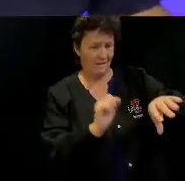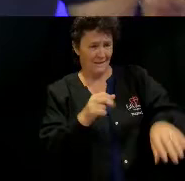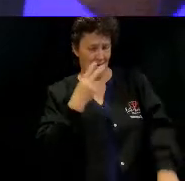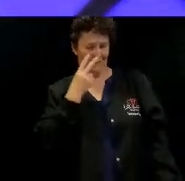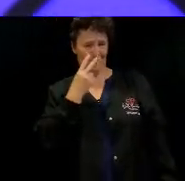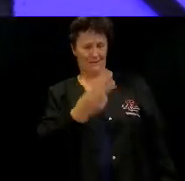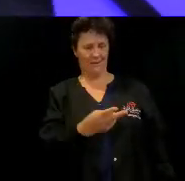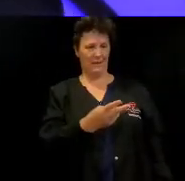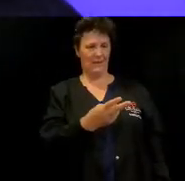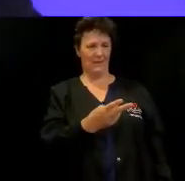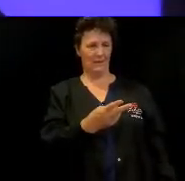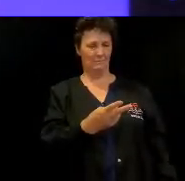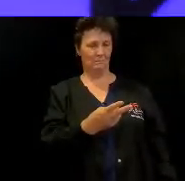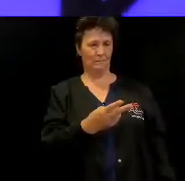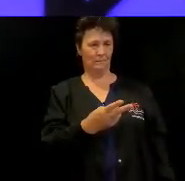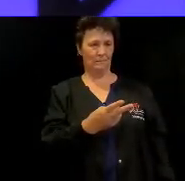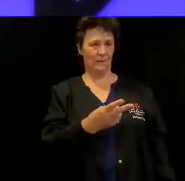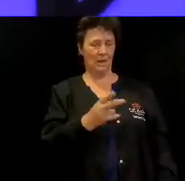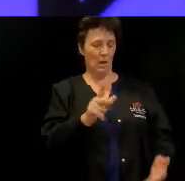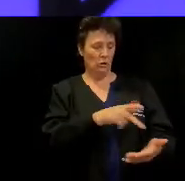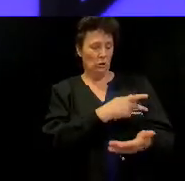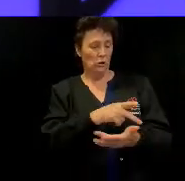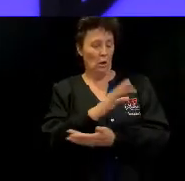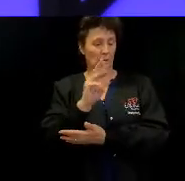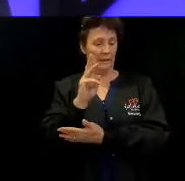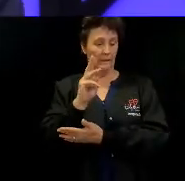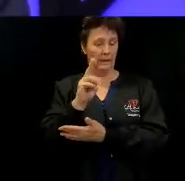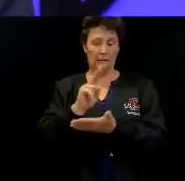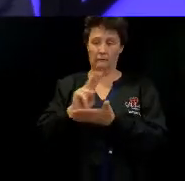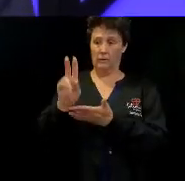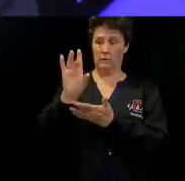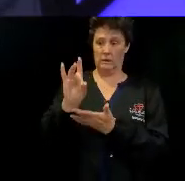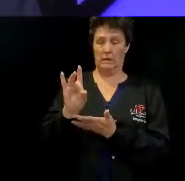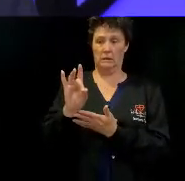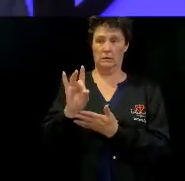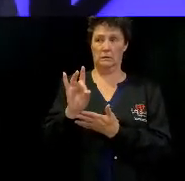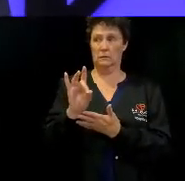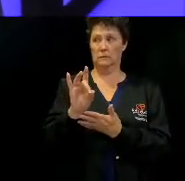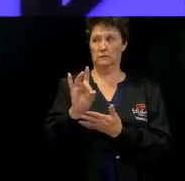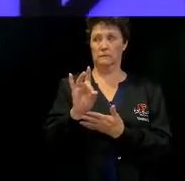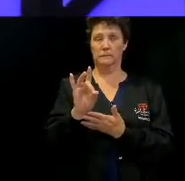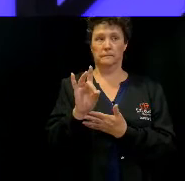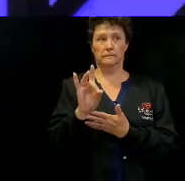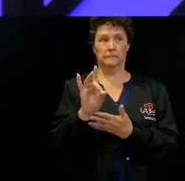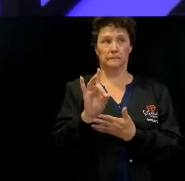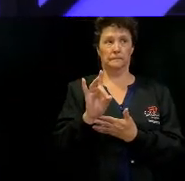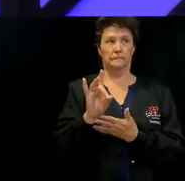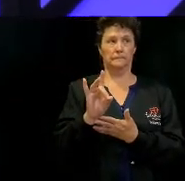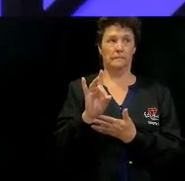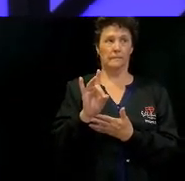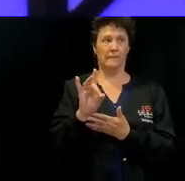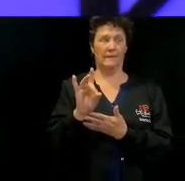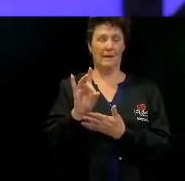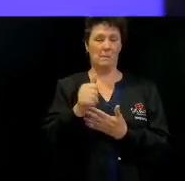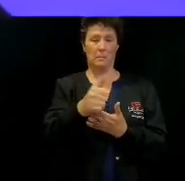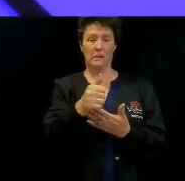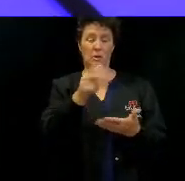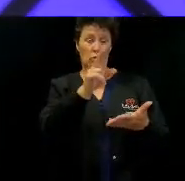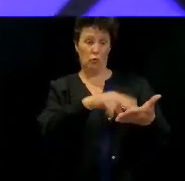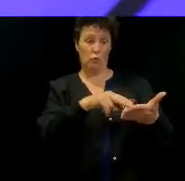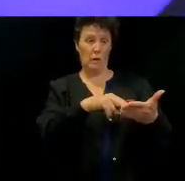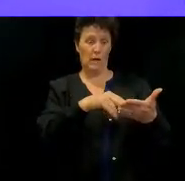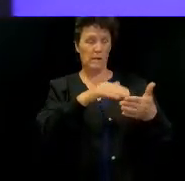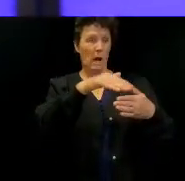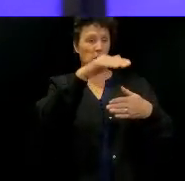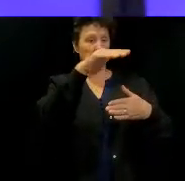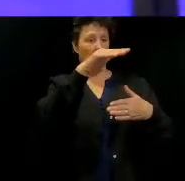is in Psalm 16, verse 8. Check this out. This is, if you would read this at the top of your Bible,